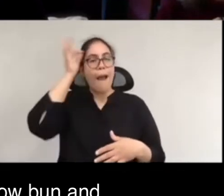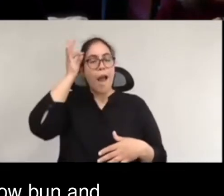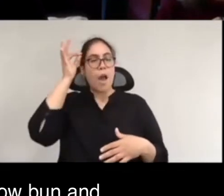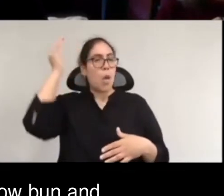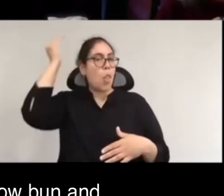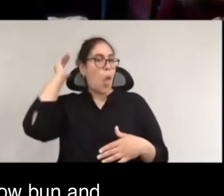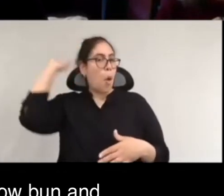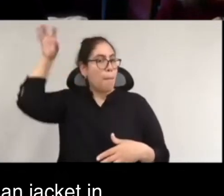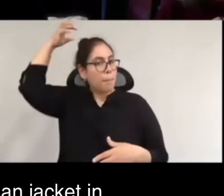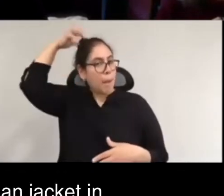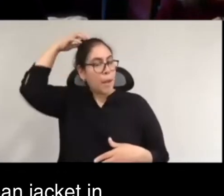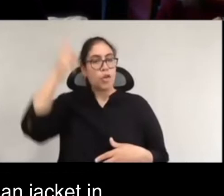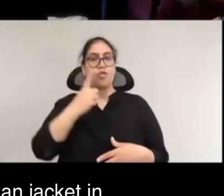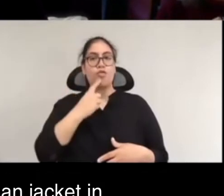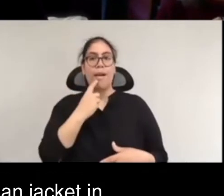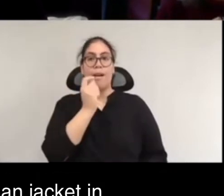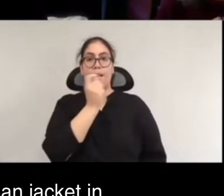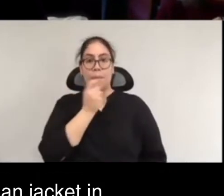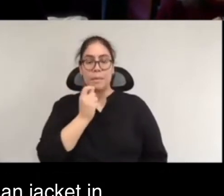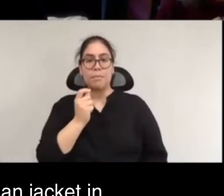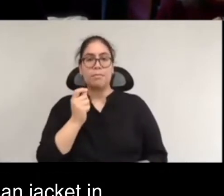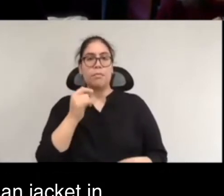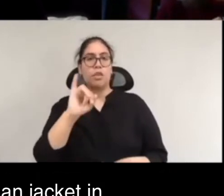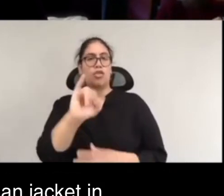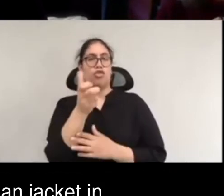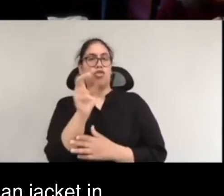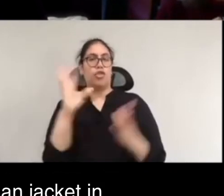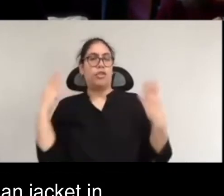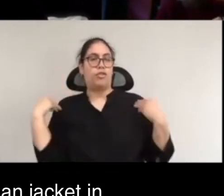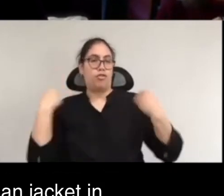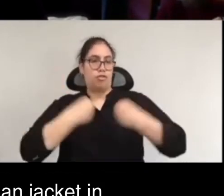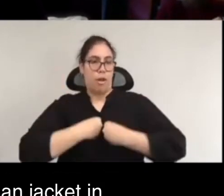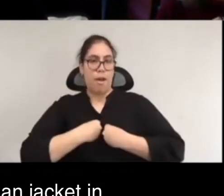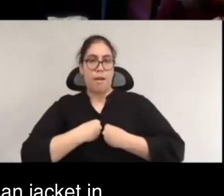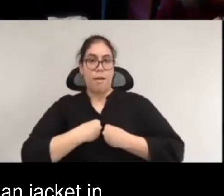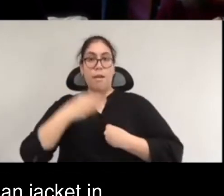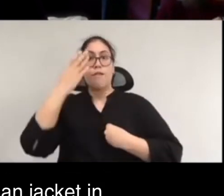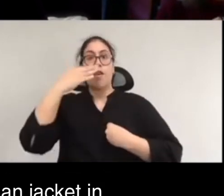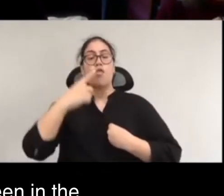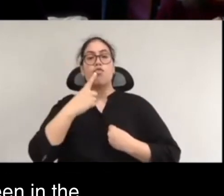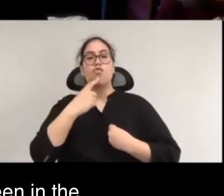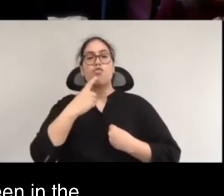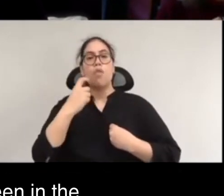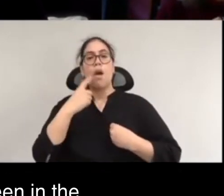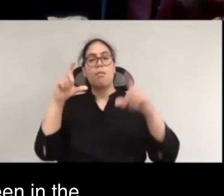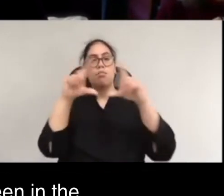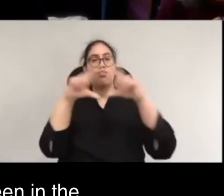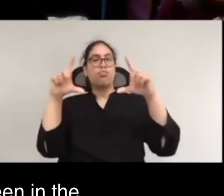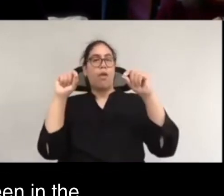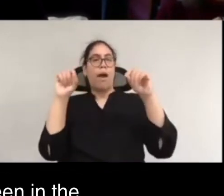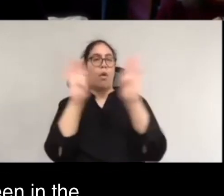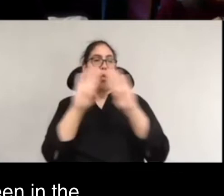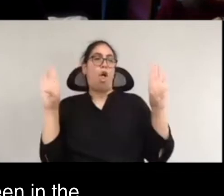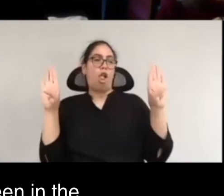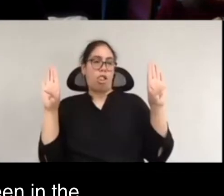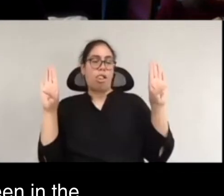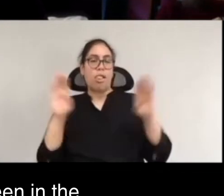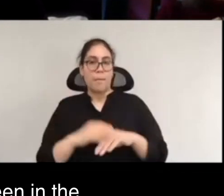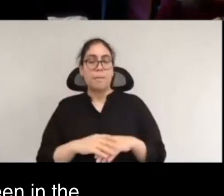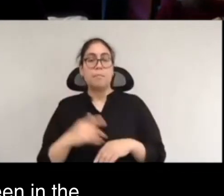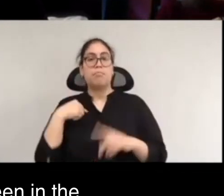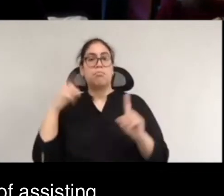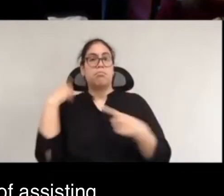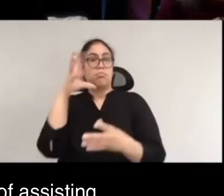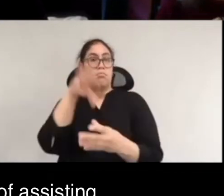I'm wearing red lipstick and wearing a jean jacket in front of a red brick wall. So I have been in the industry for about